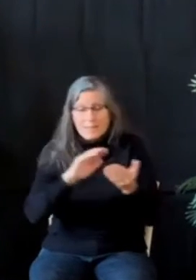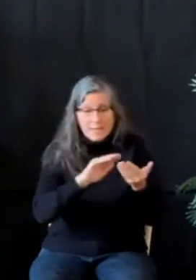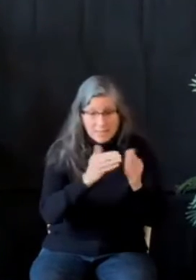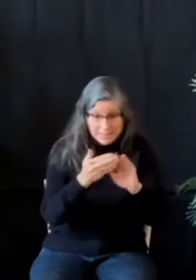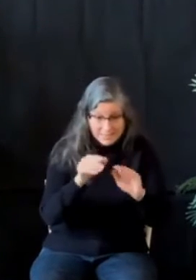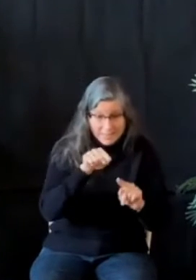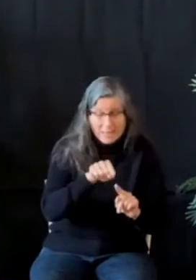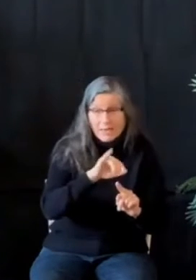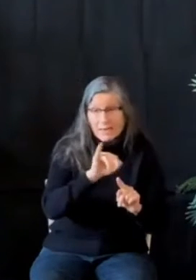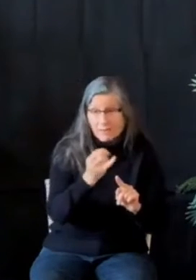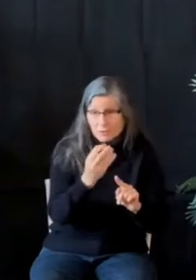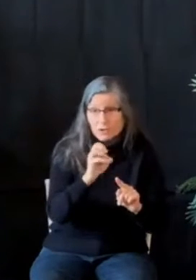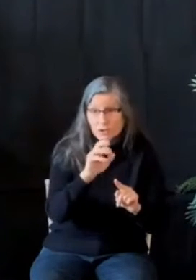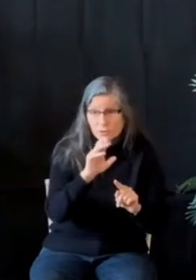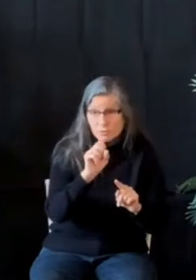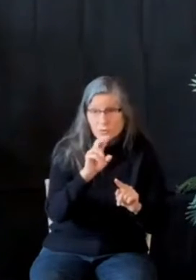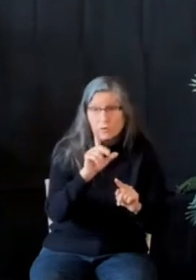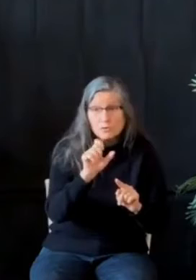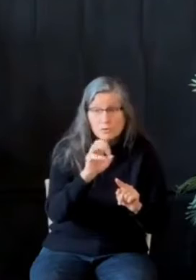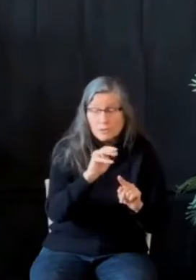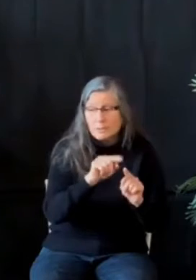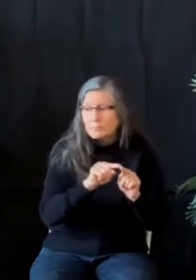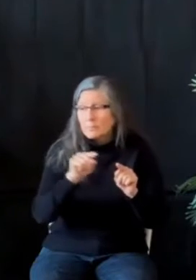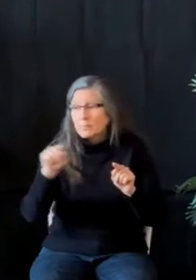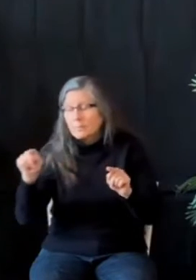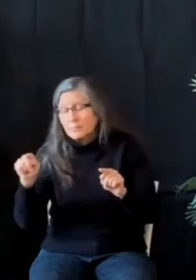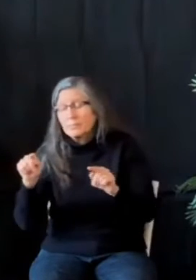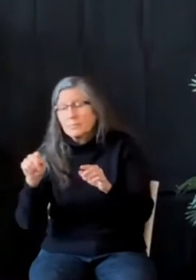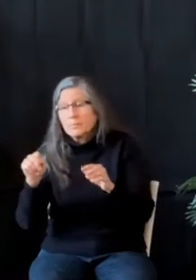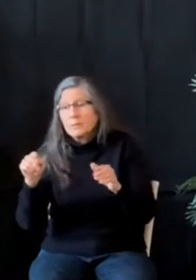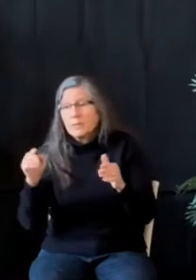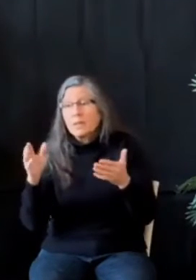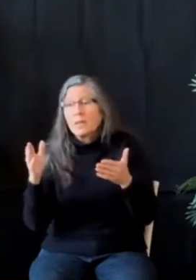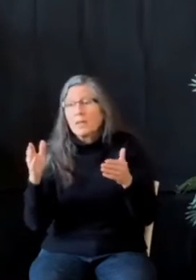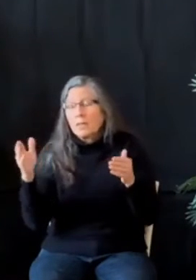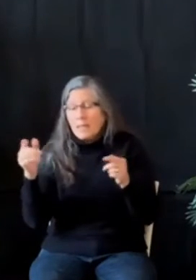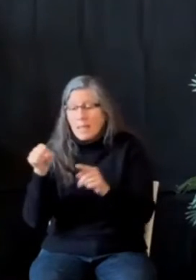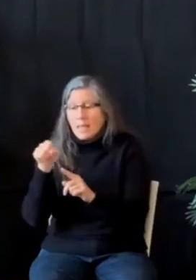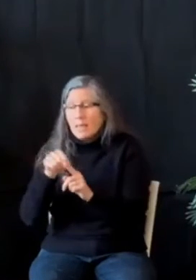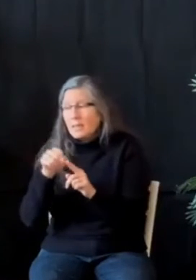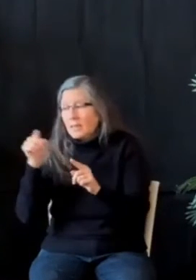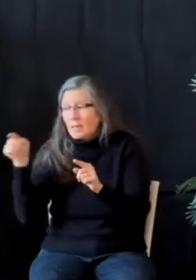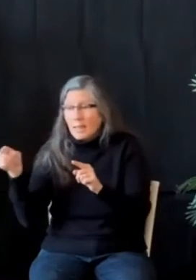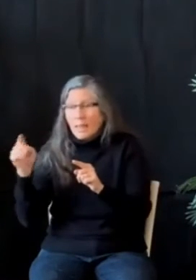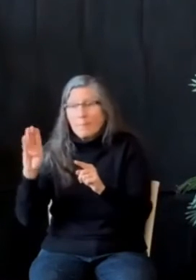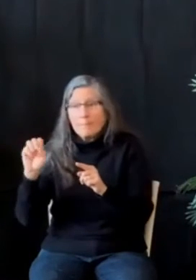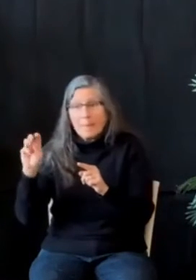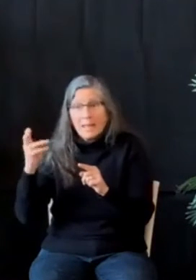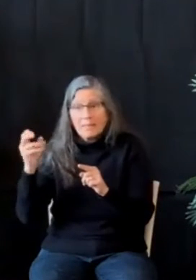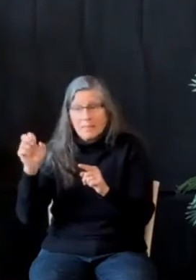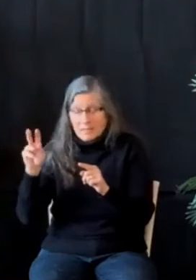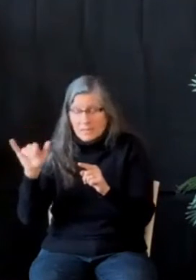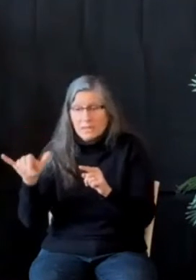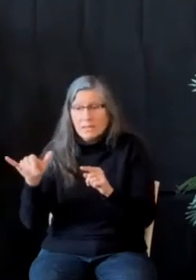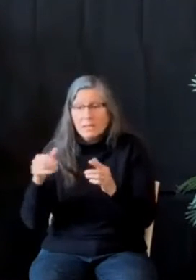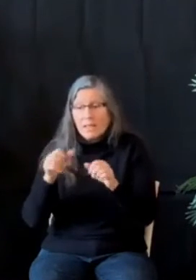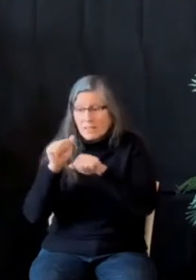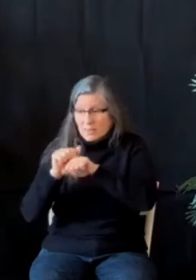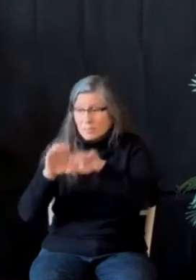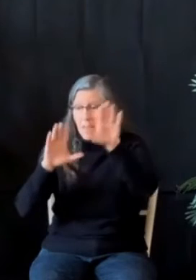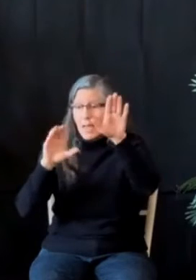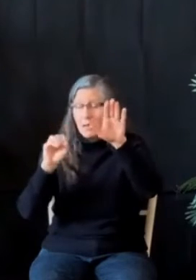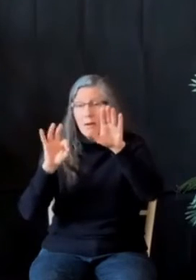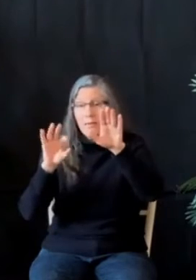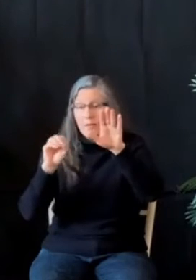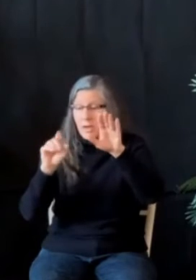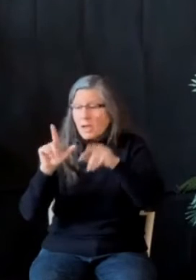Jerusalem, up on a hill about halfway between Jerusalem and Bethany, where Jesus often stayed. As a matter of fact, this Mount of Olives would be a place